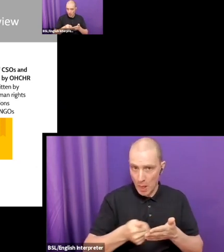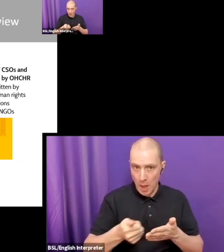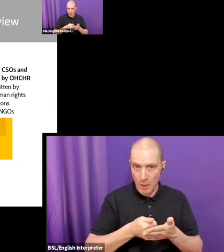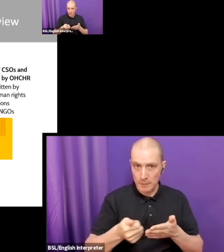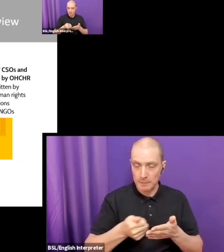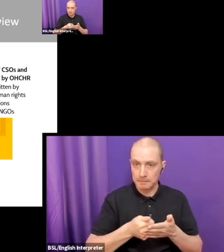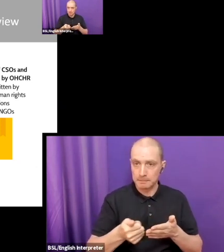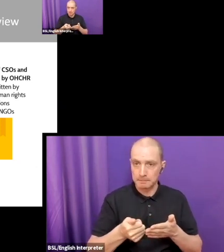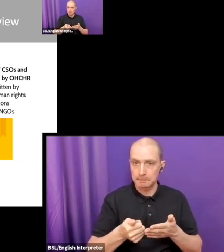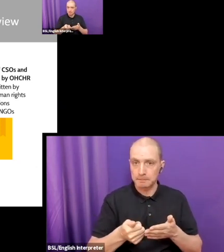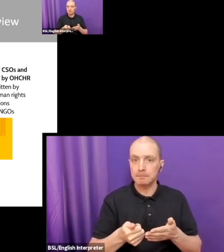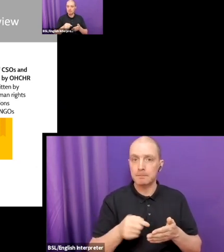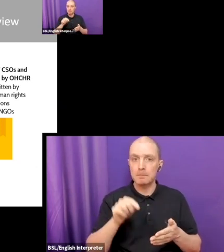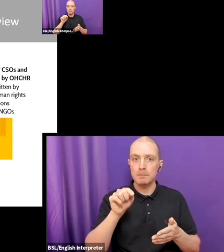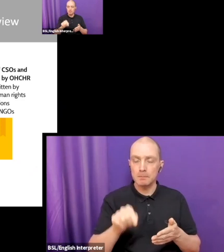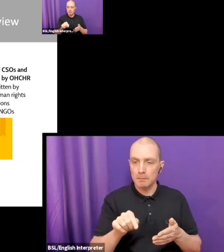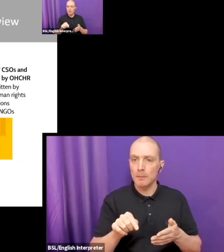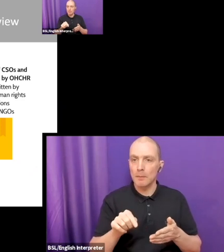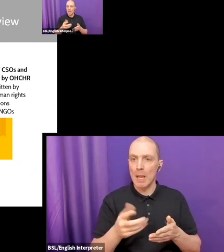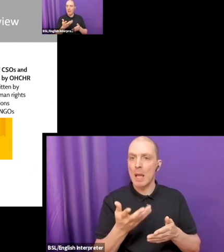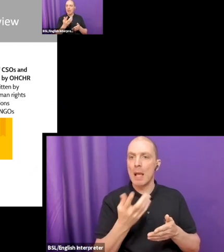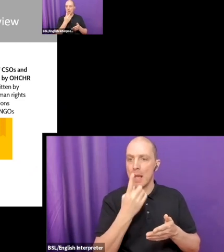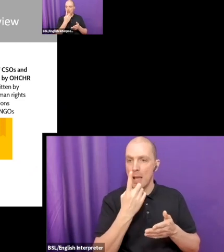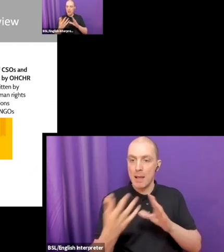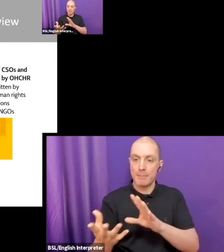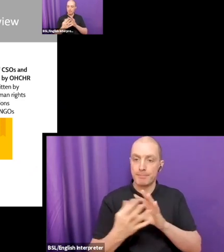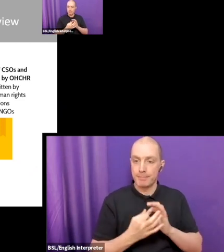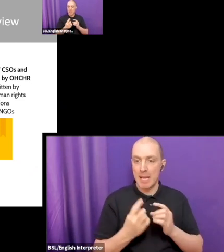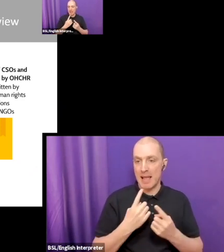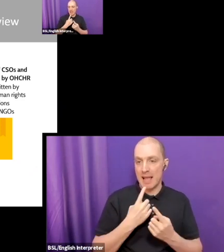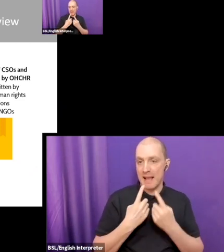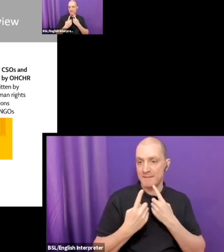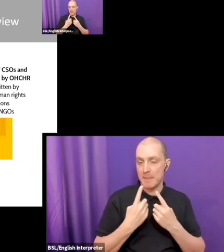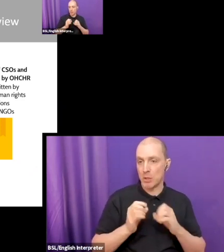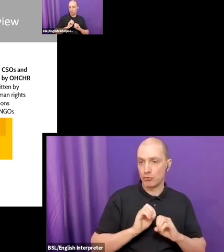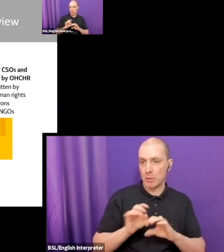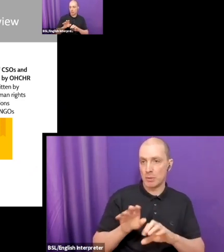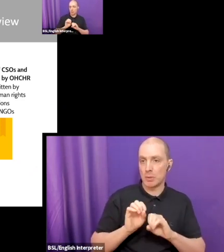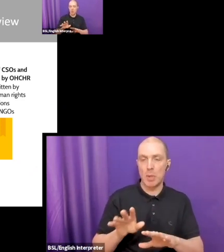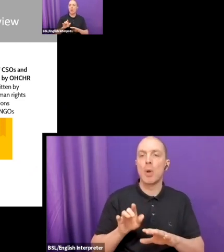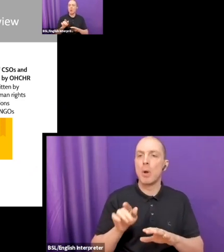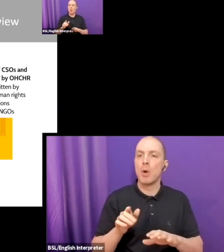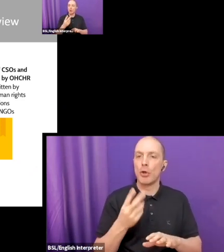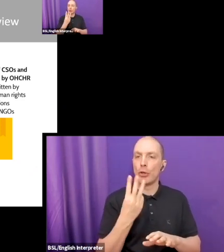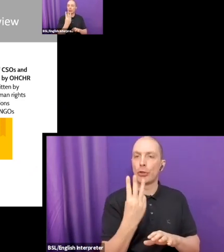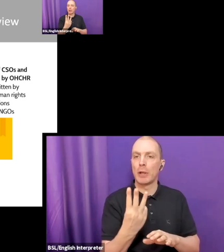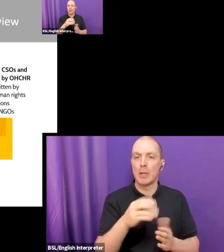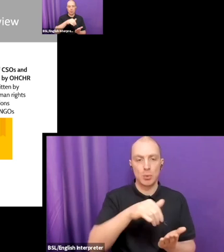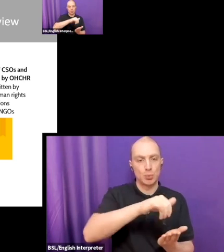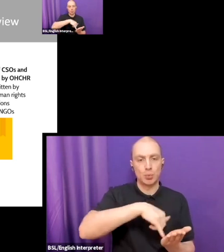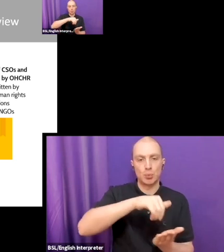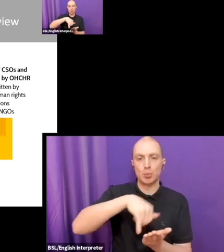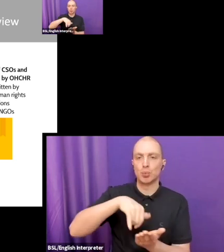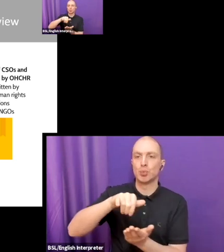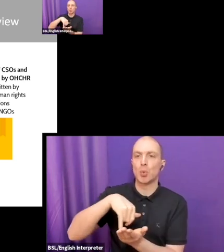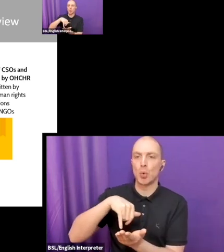its own sources of information that are given by three main documents. The first document